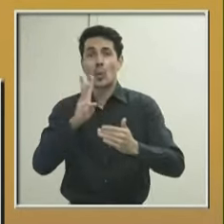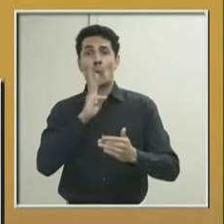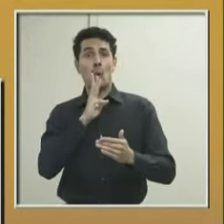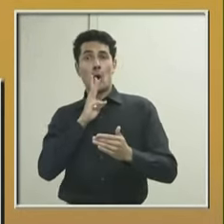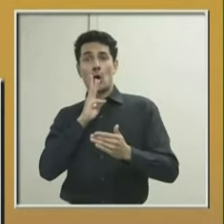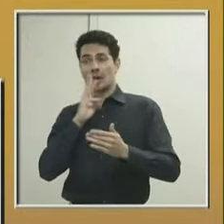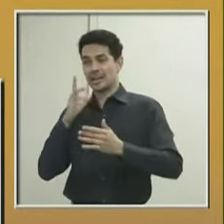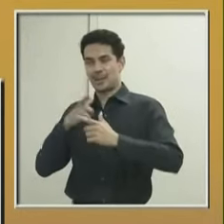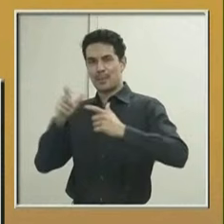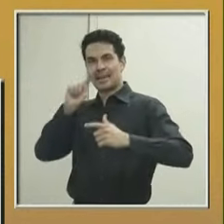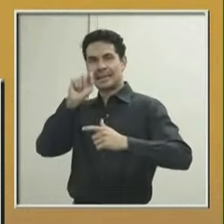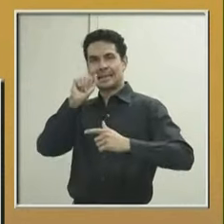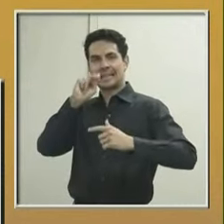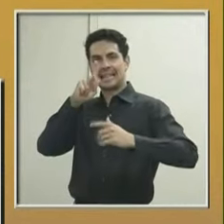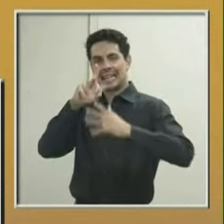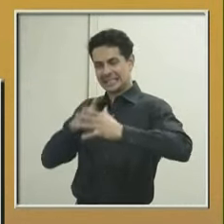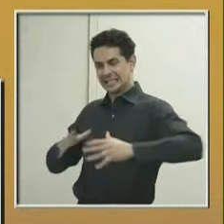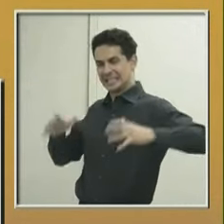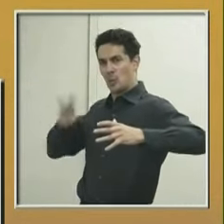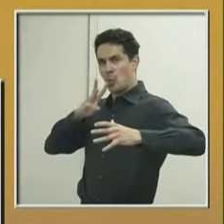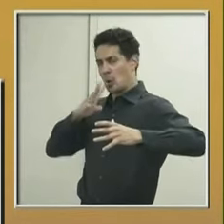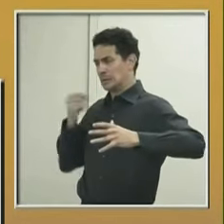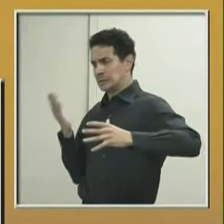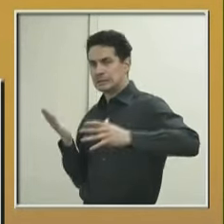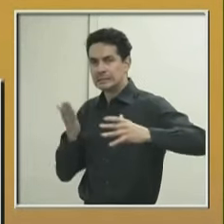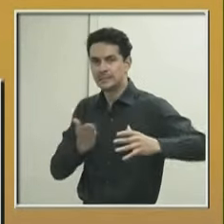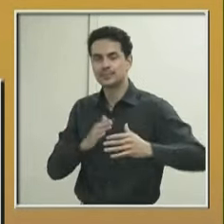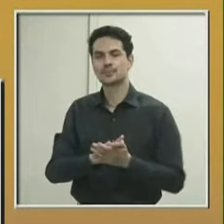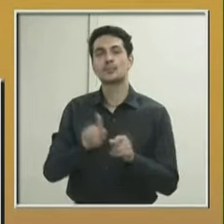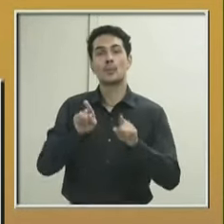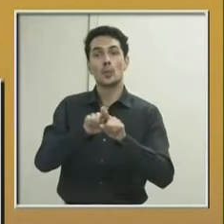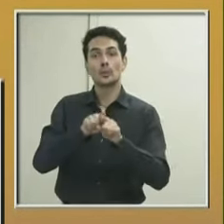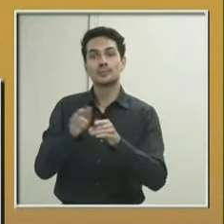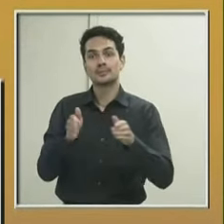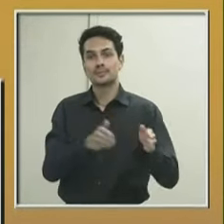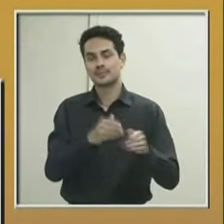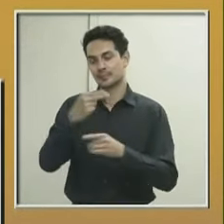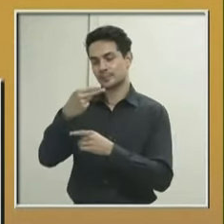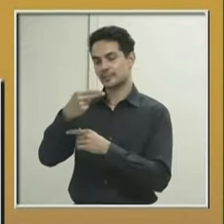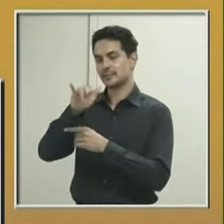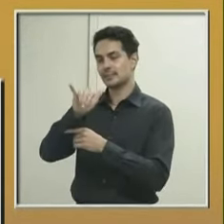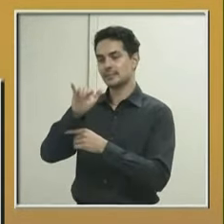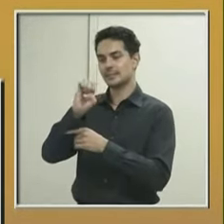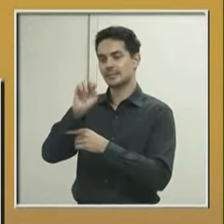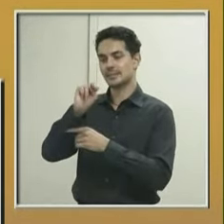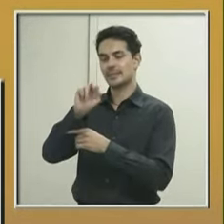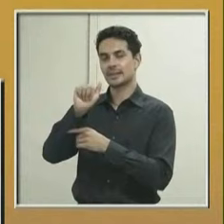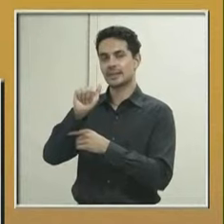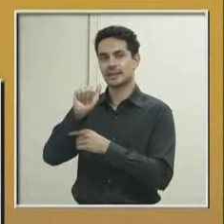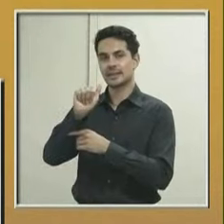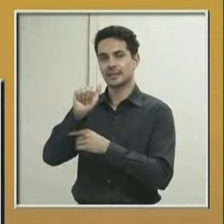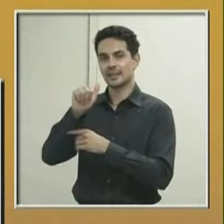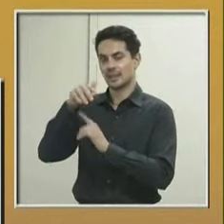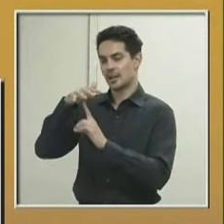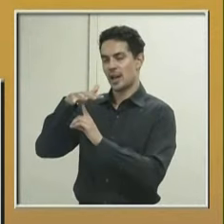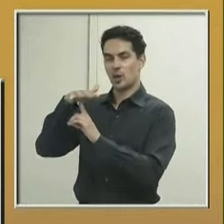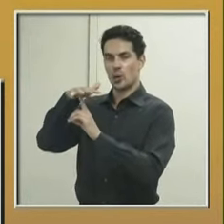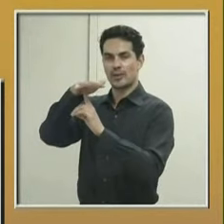water tankers. And then also HIEMA, the aircraft rescue